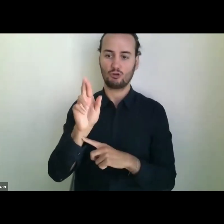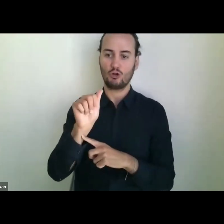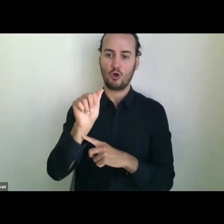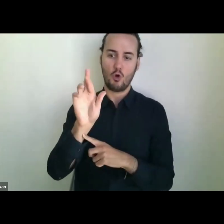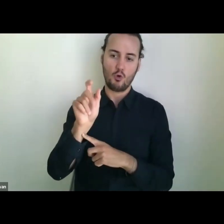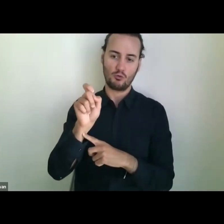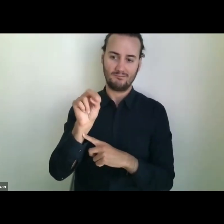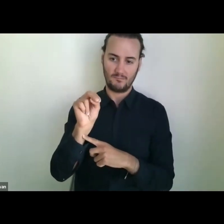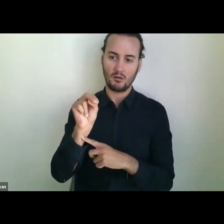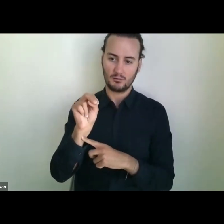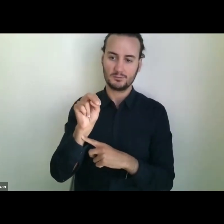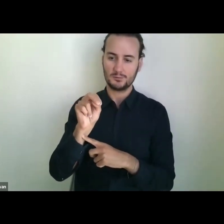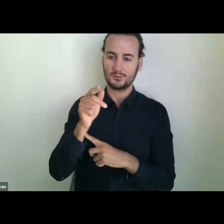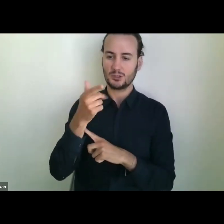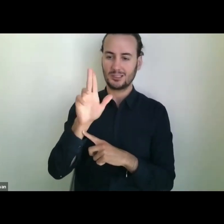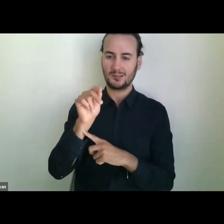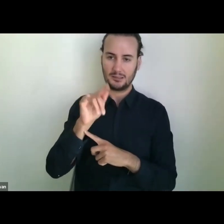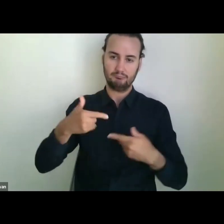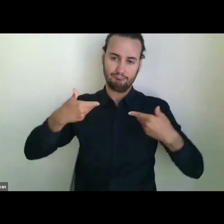interpretive performance of the poem.